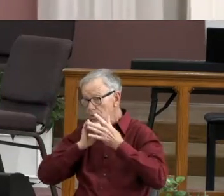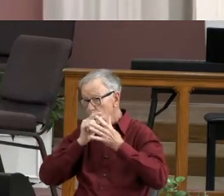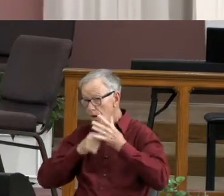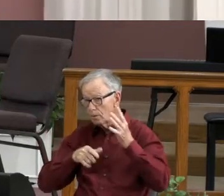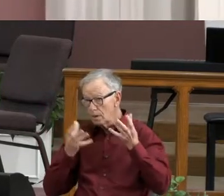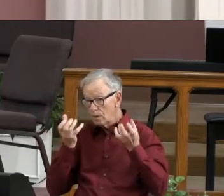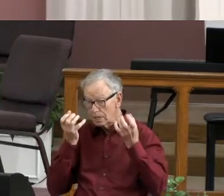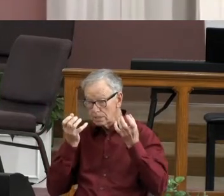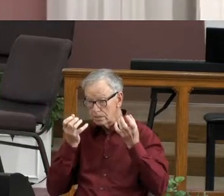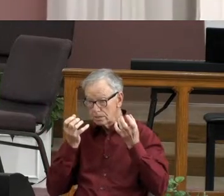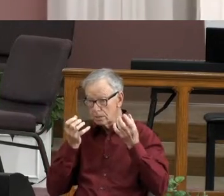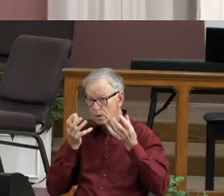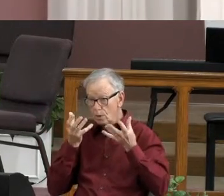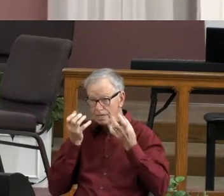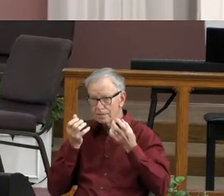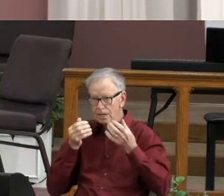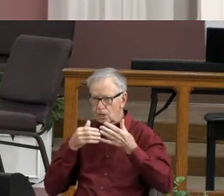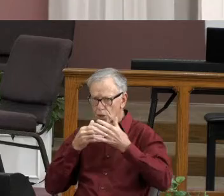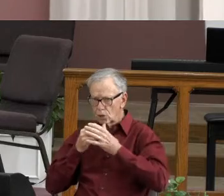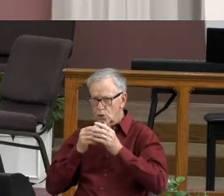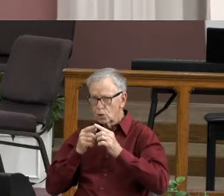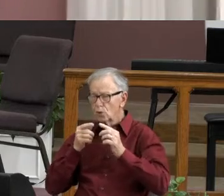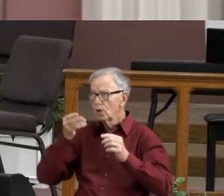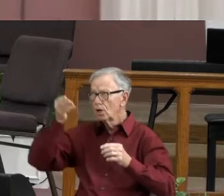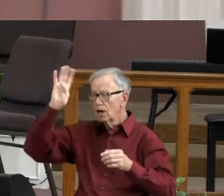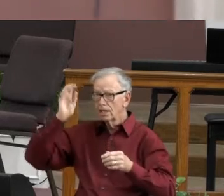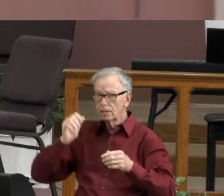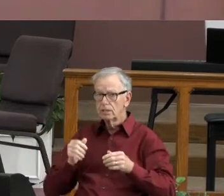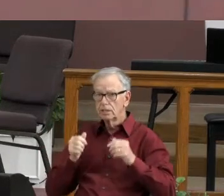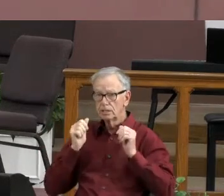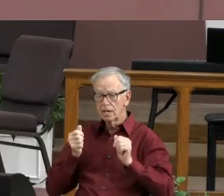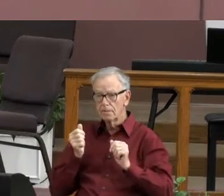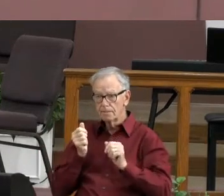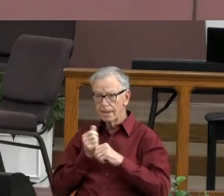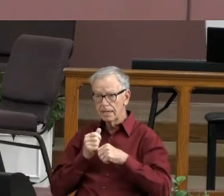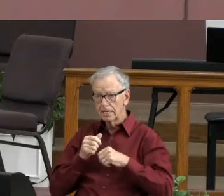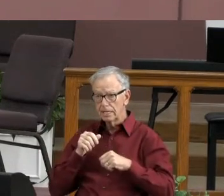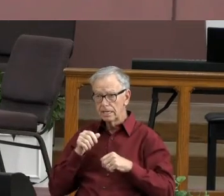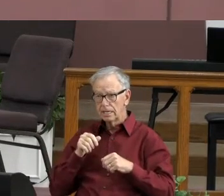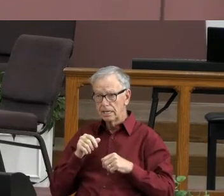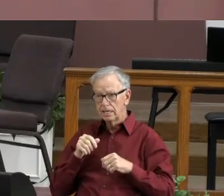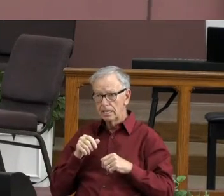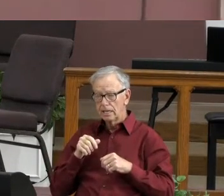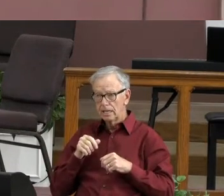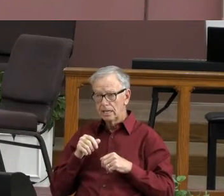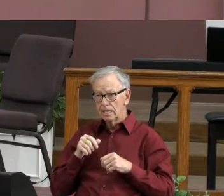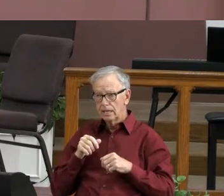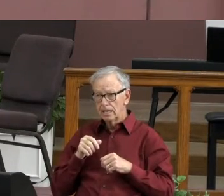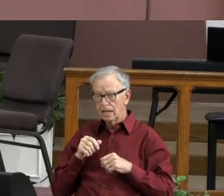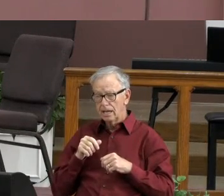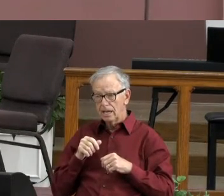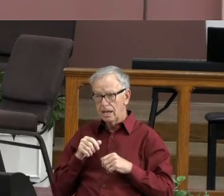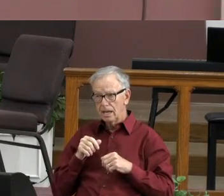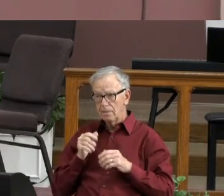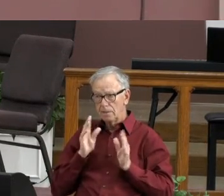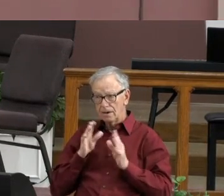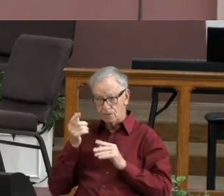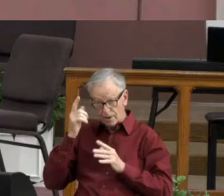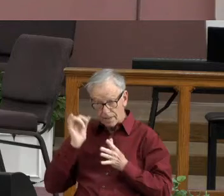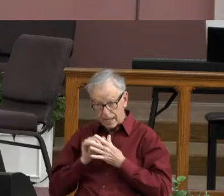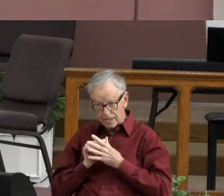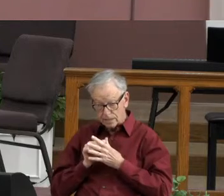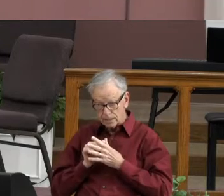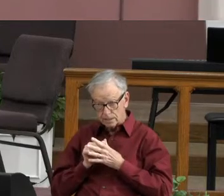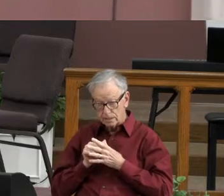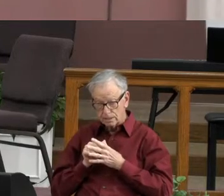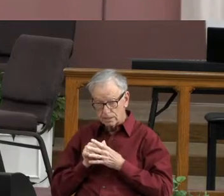want? We want to be closer to God. Couldn't I make a case for that? Those words by themselves